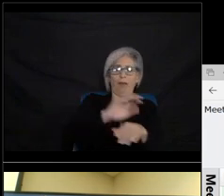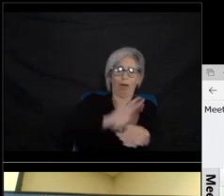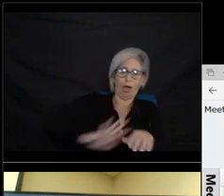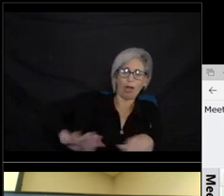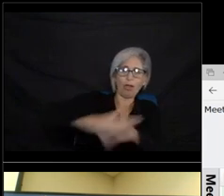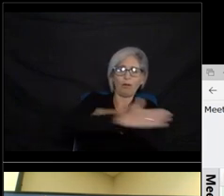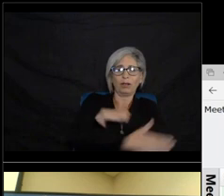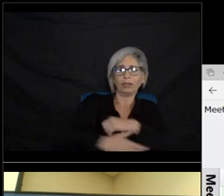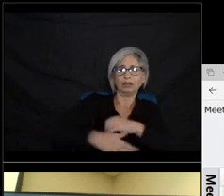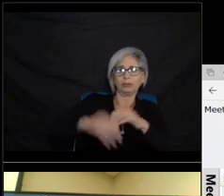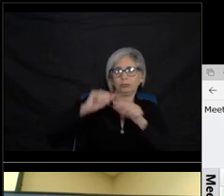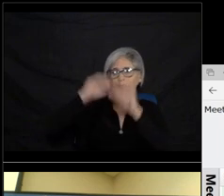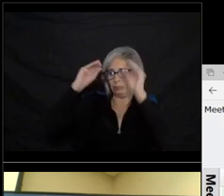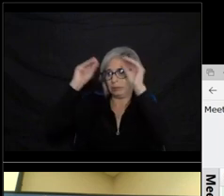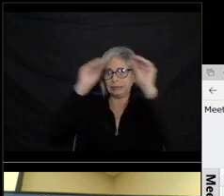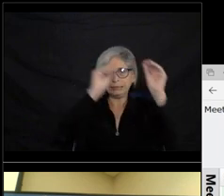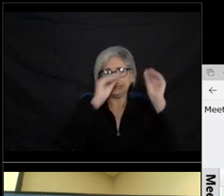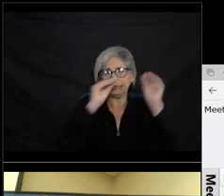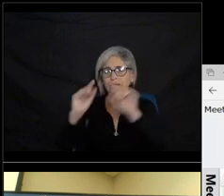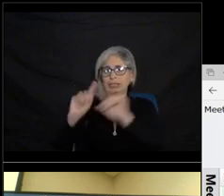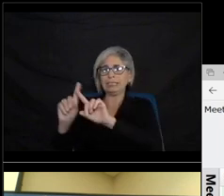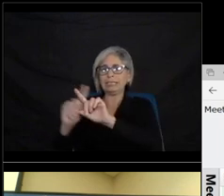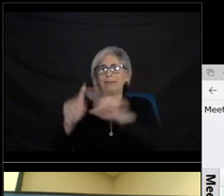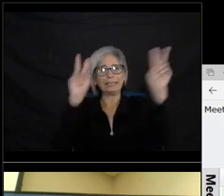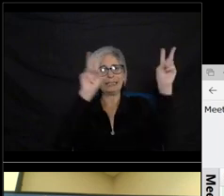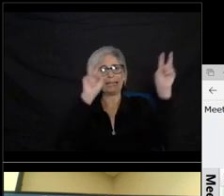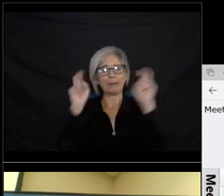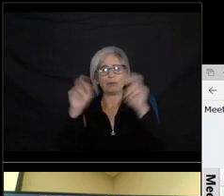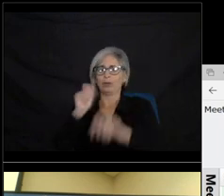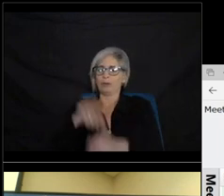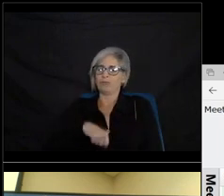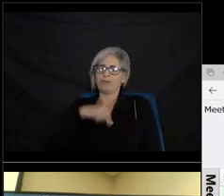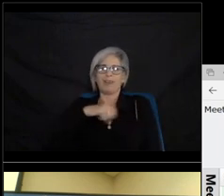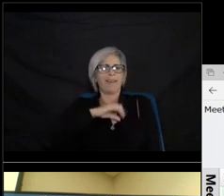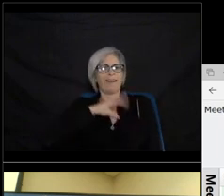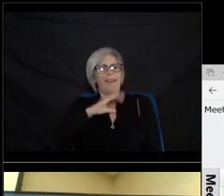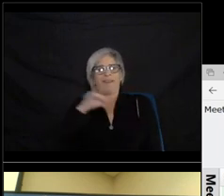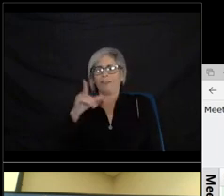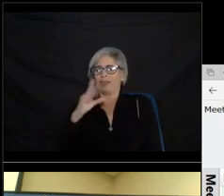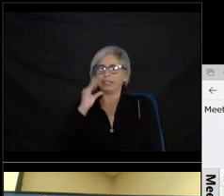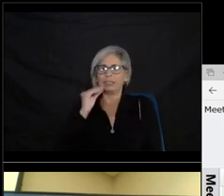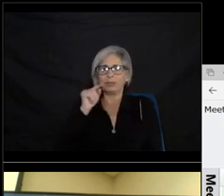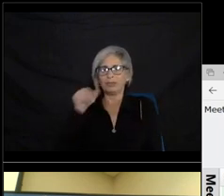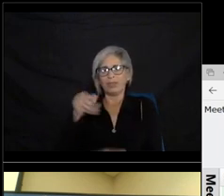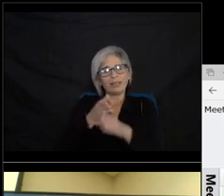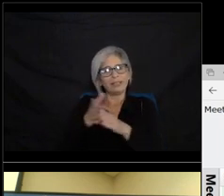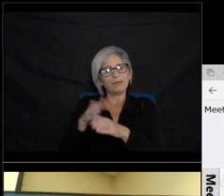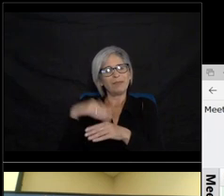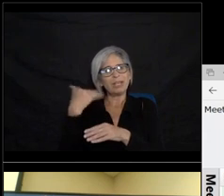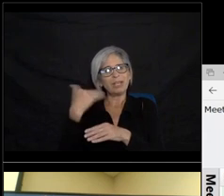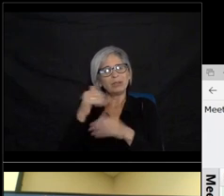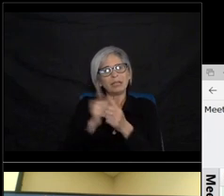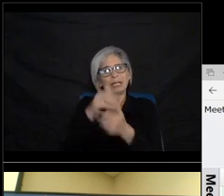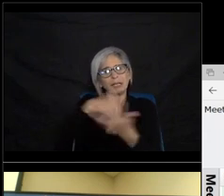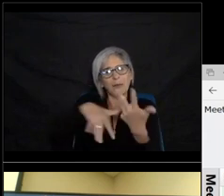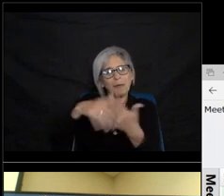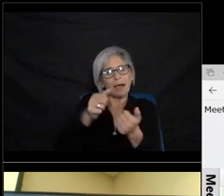instructing police agencies and government organizations about these topics. We're really proud of her experience in this field, and that combined with